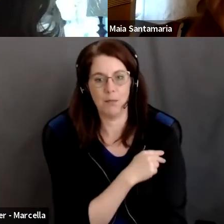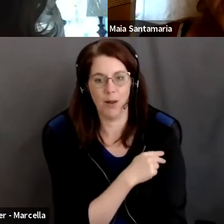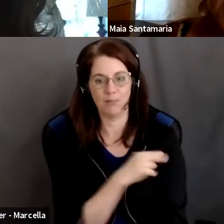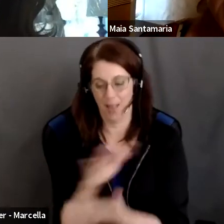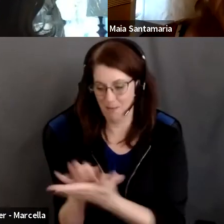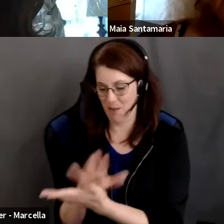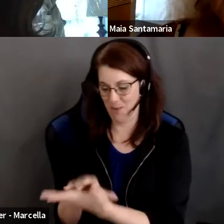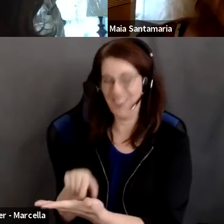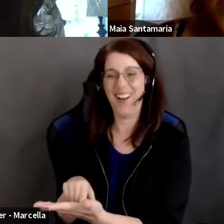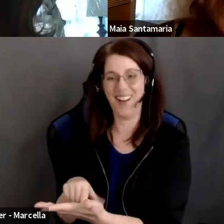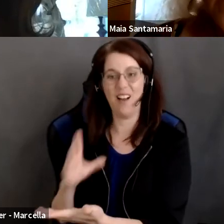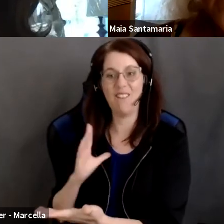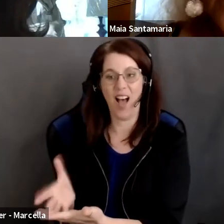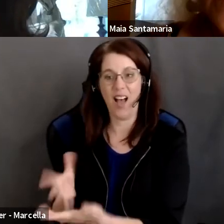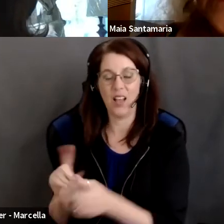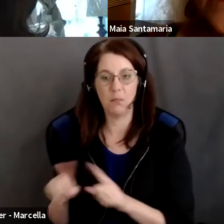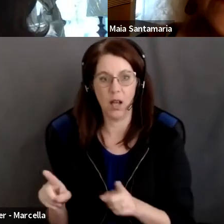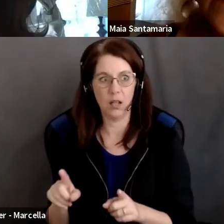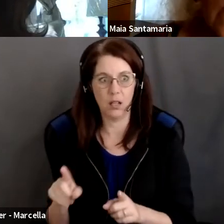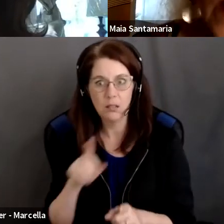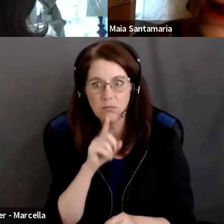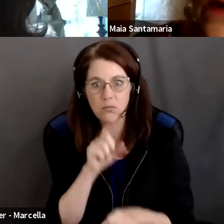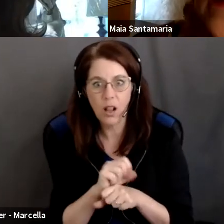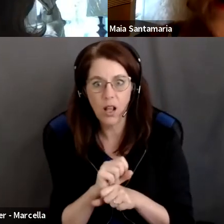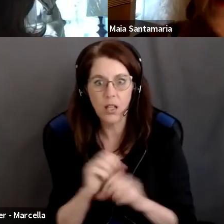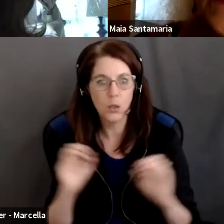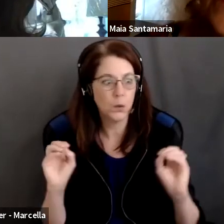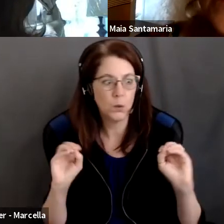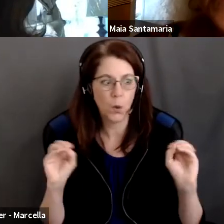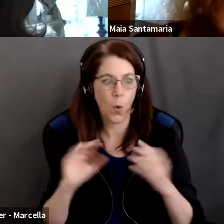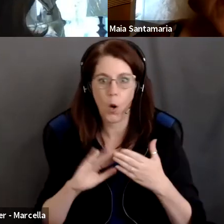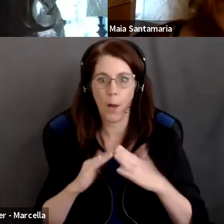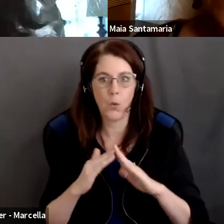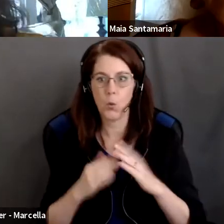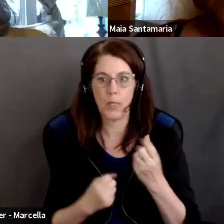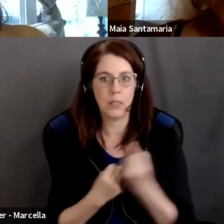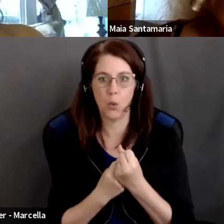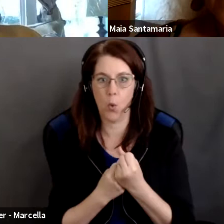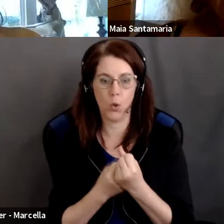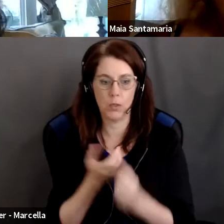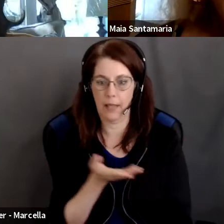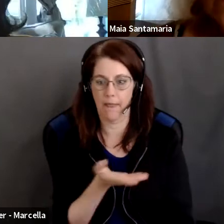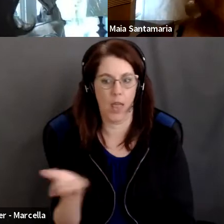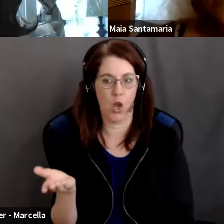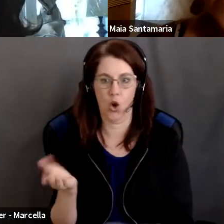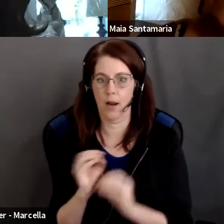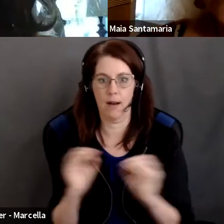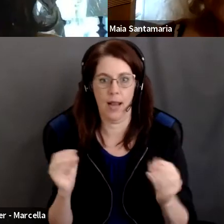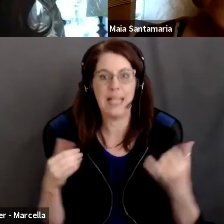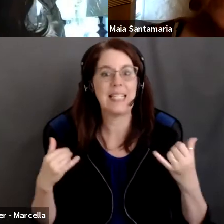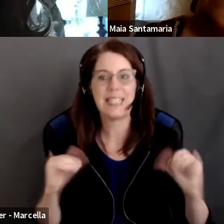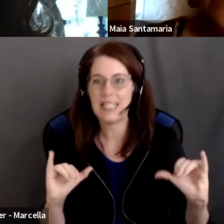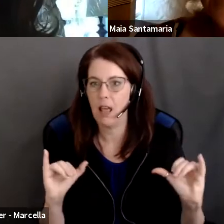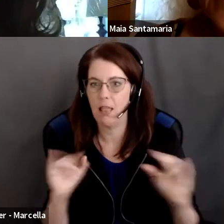paper, but the reality was there were no community supports in place. There are still